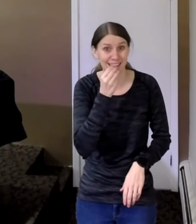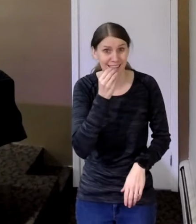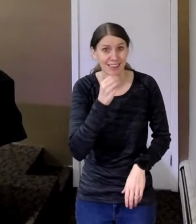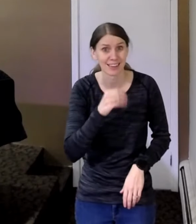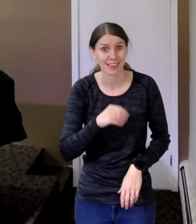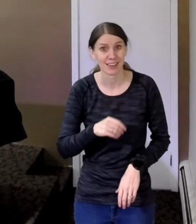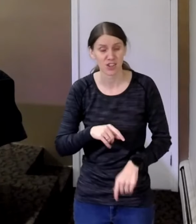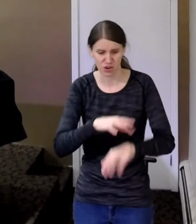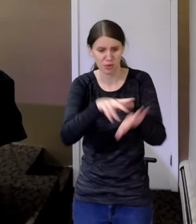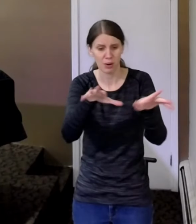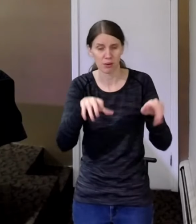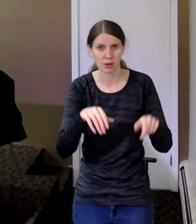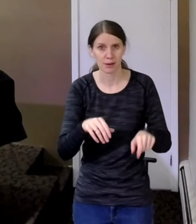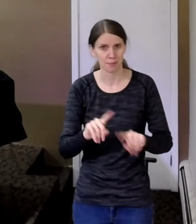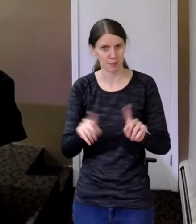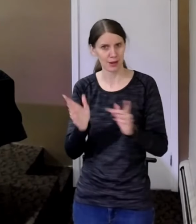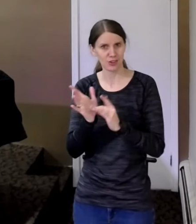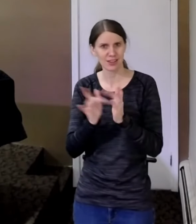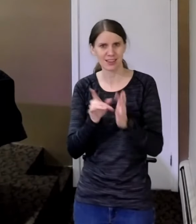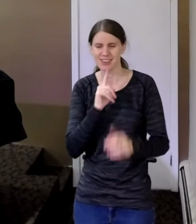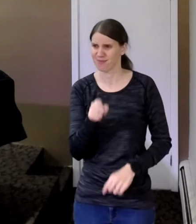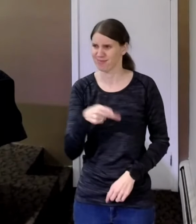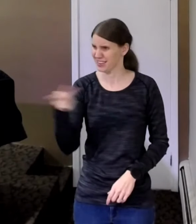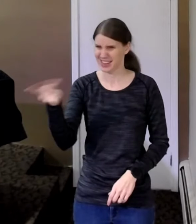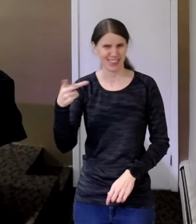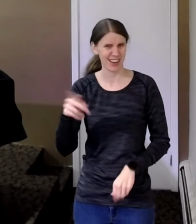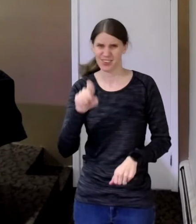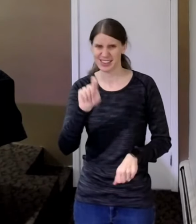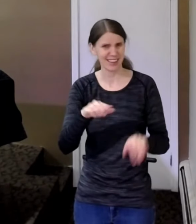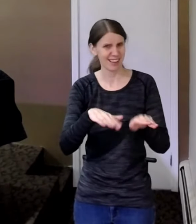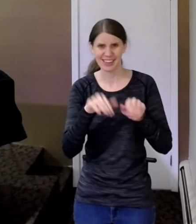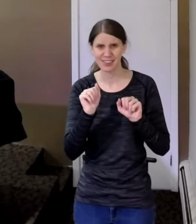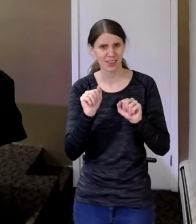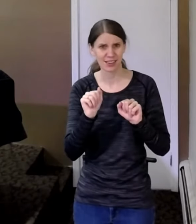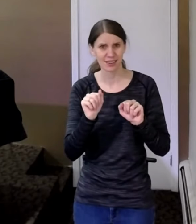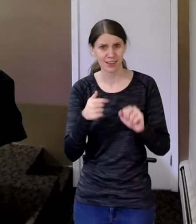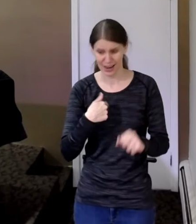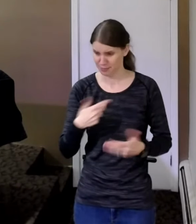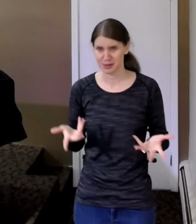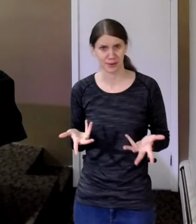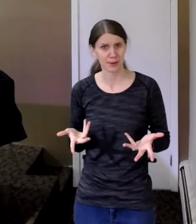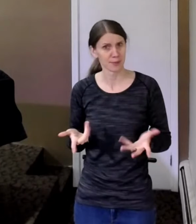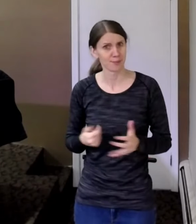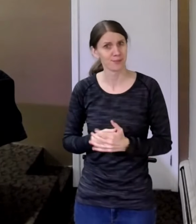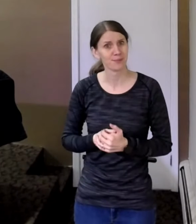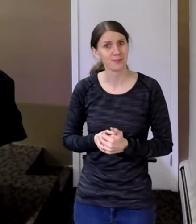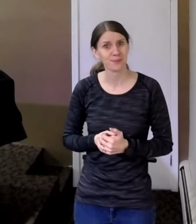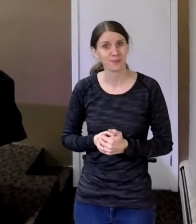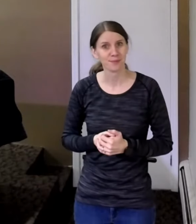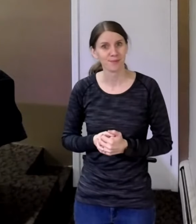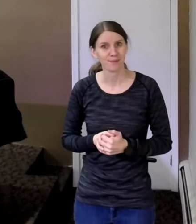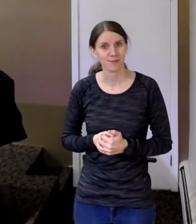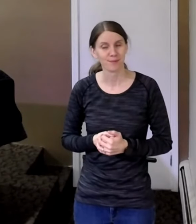And Jesus said, they don't need to go anywhere. I'm here.